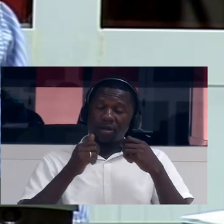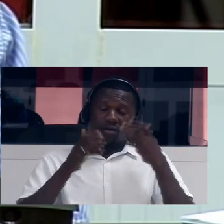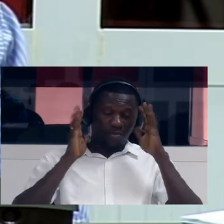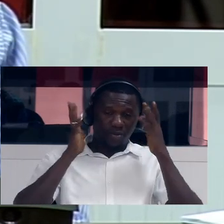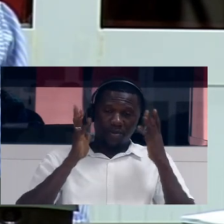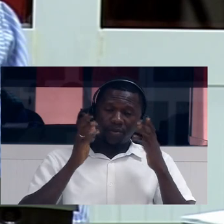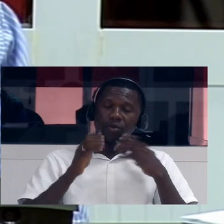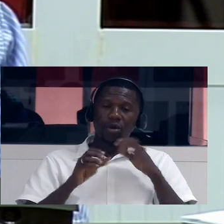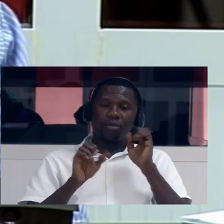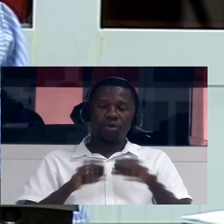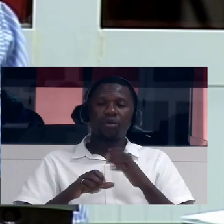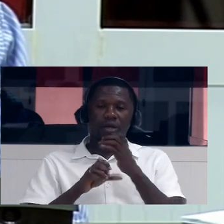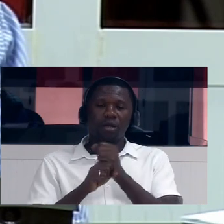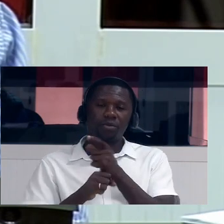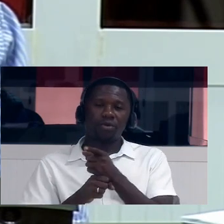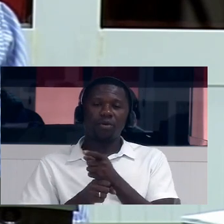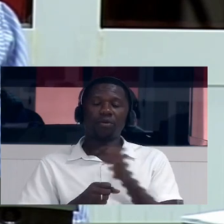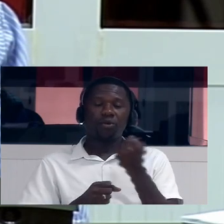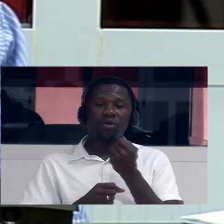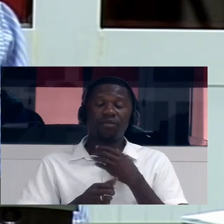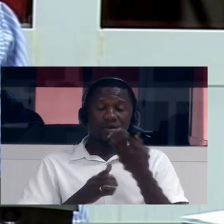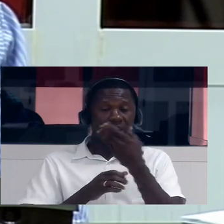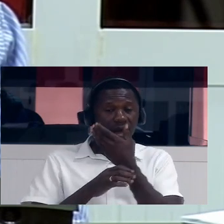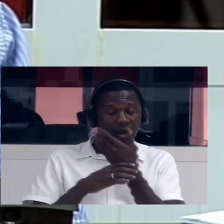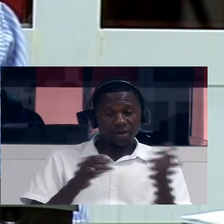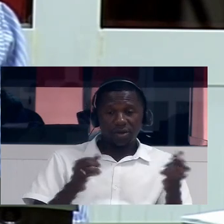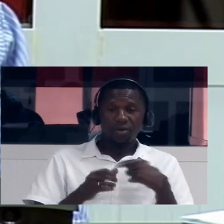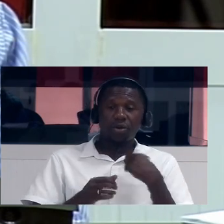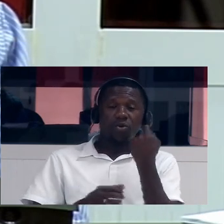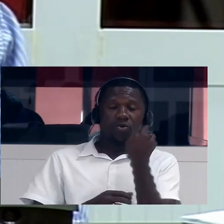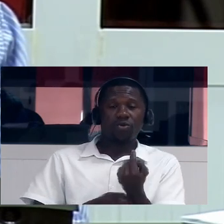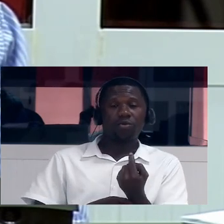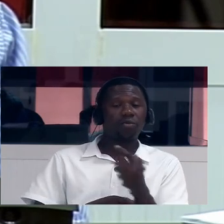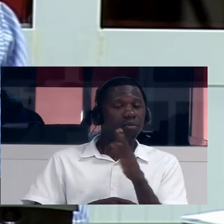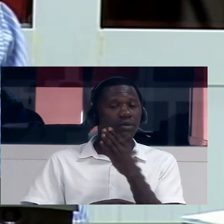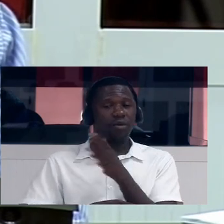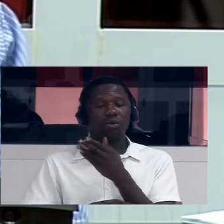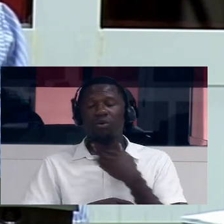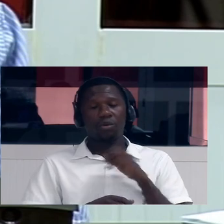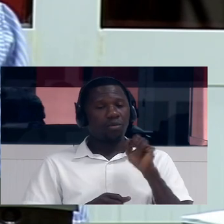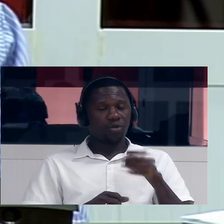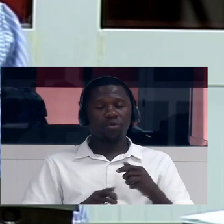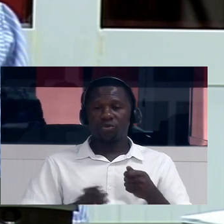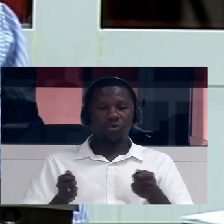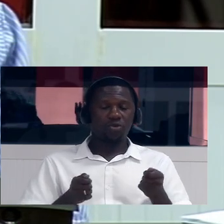able to assist you. Because if it does get out of hand and you are on your own, maybe you will not be able to manage